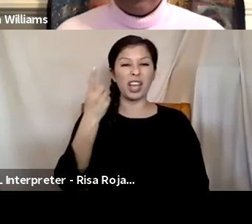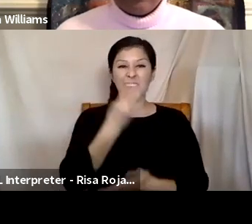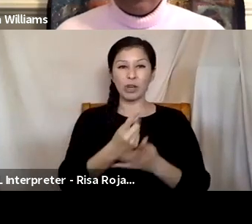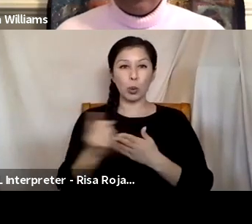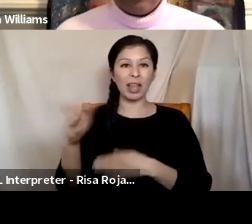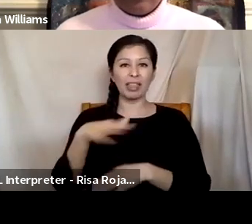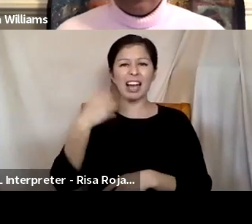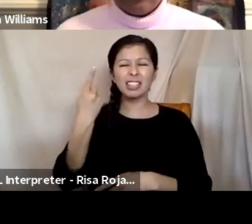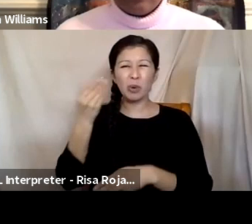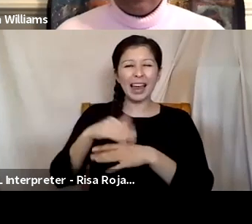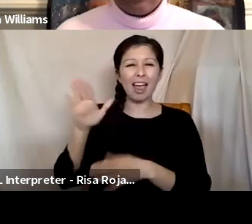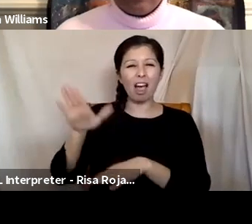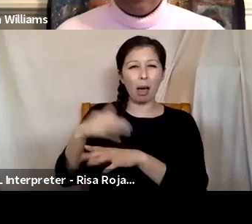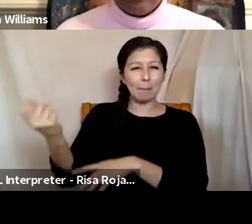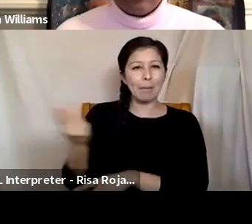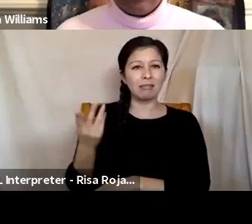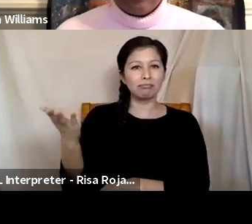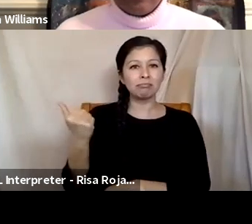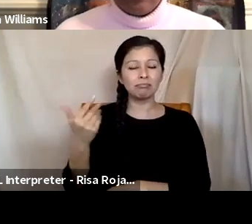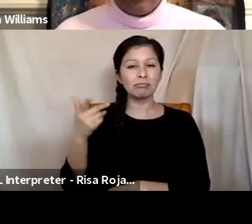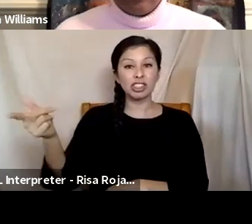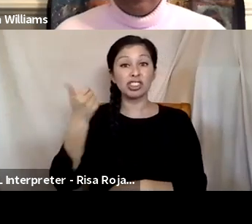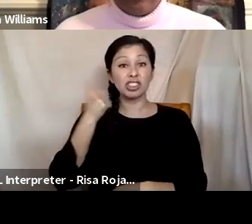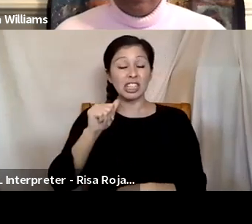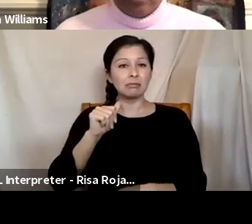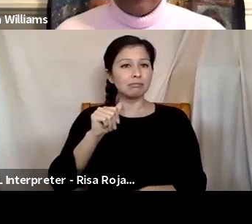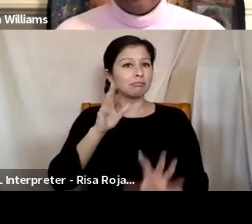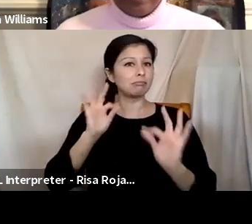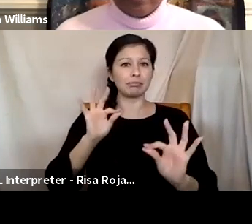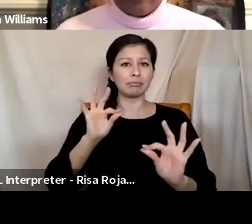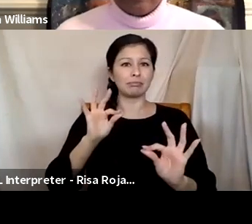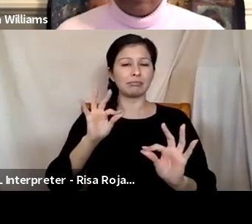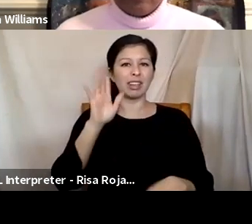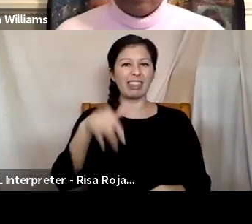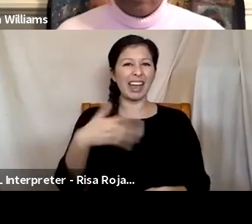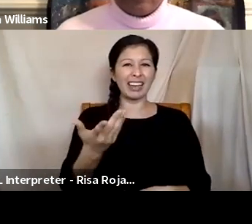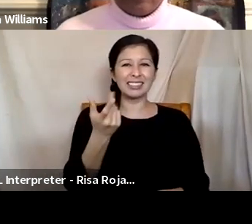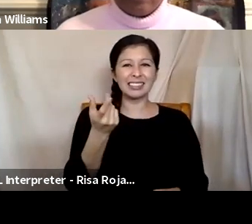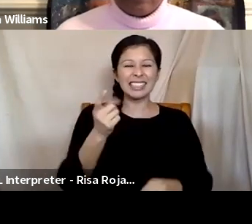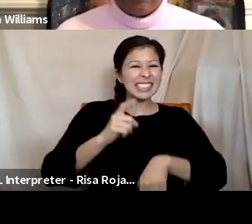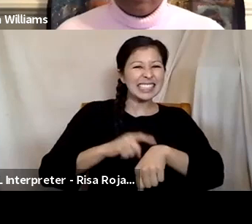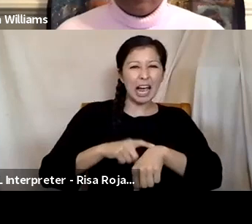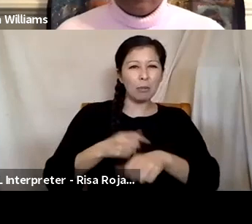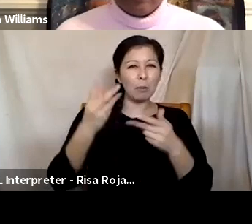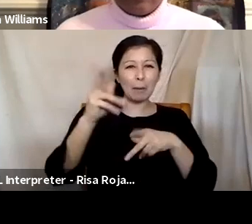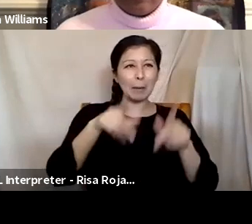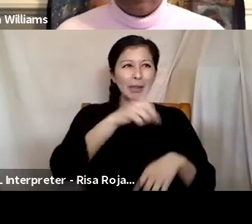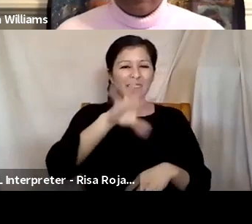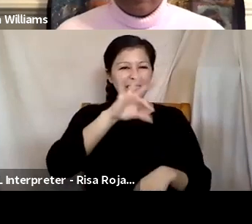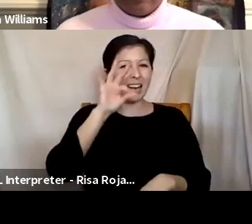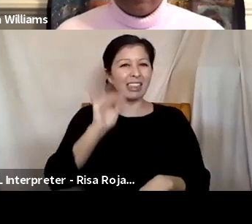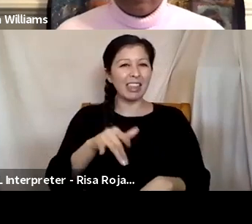later, I said, let's try her again. Let's have her come back. She ended up booking the series. I mean, it's just a timing thing with a lot of people and finding